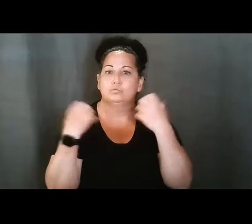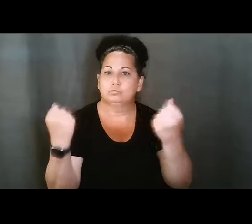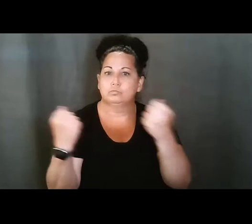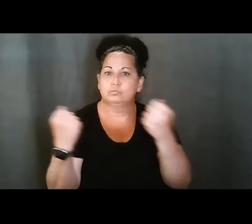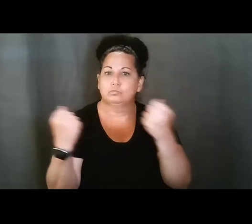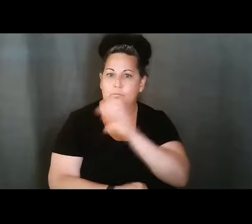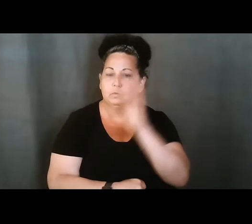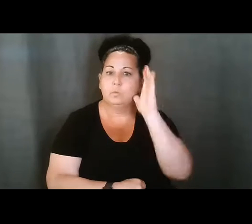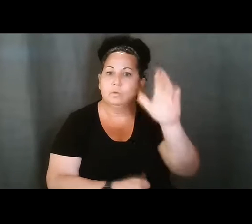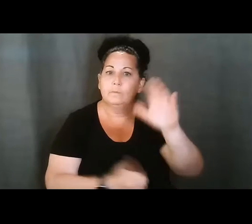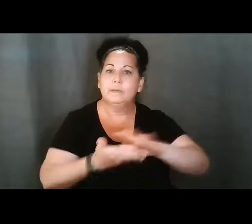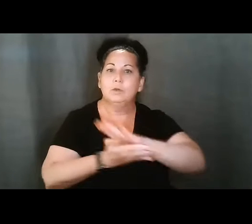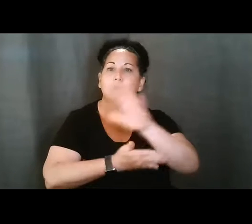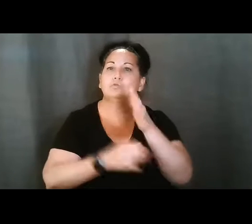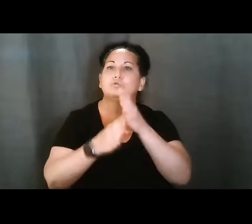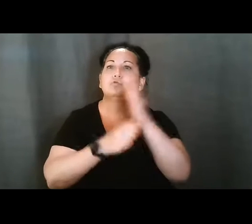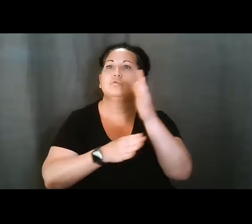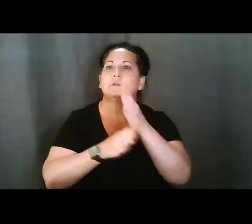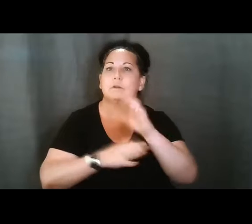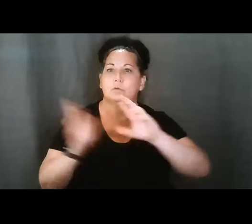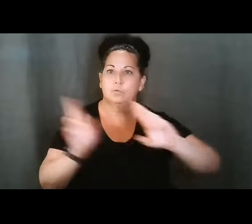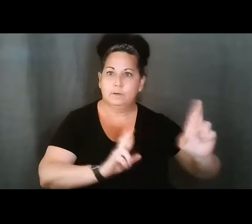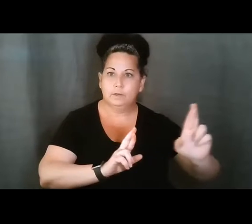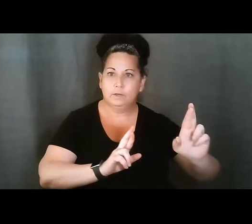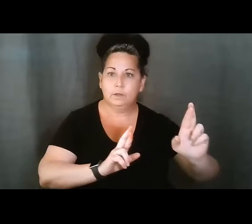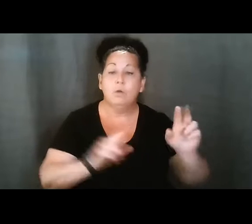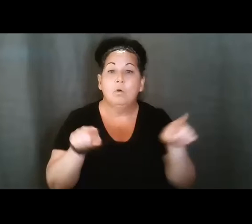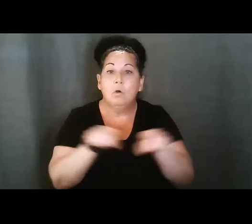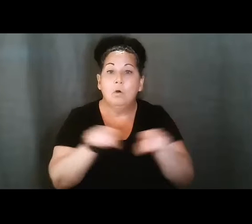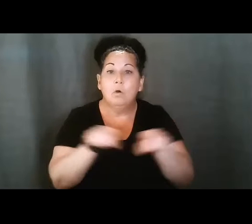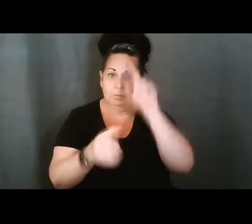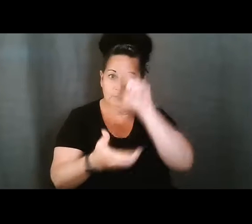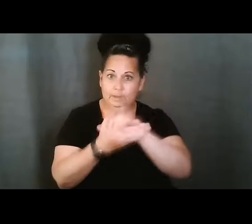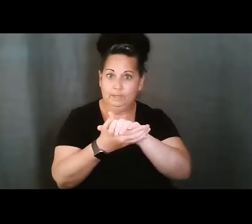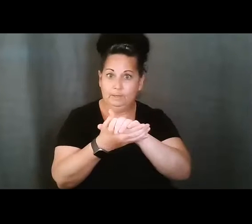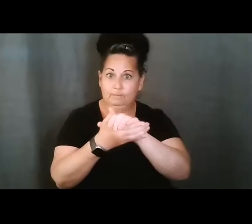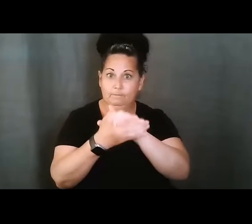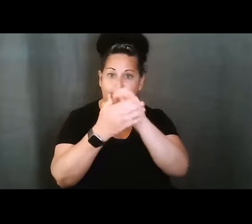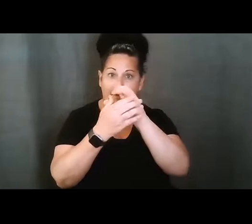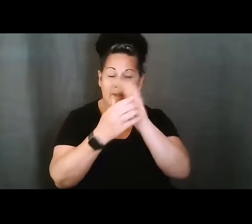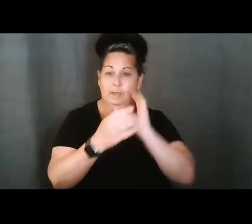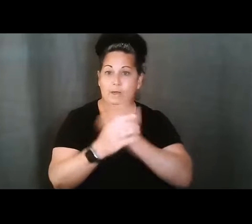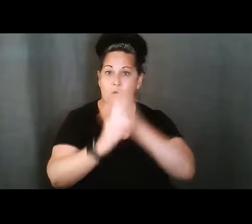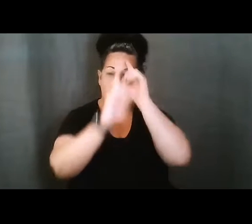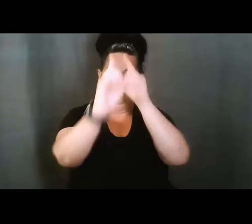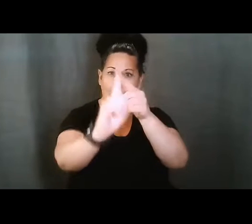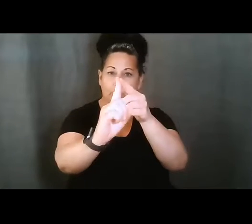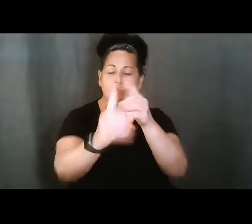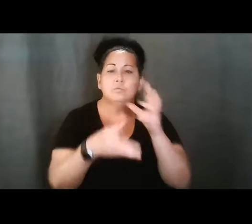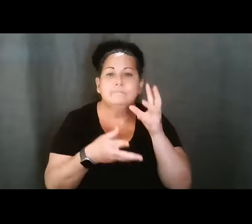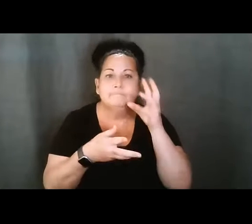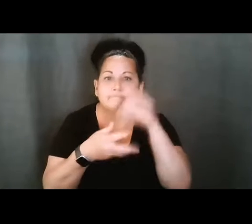be college or career ready. We also believe in our mission to engage the community